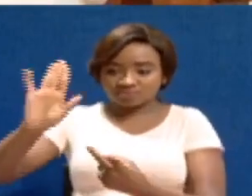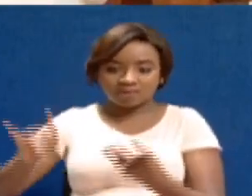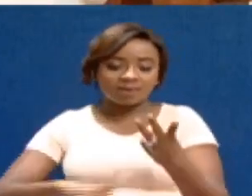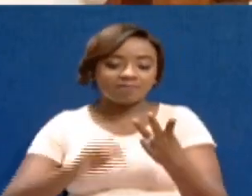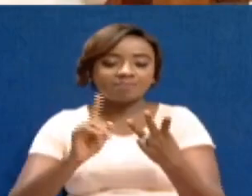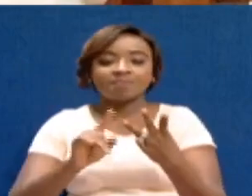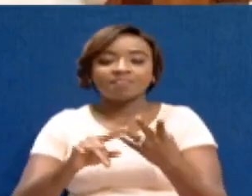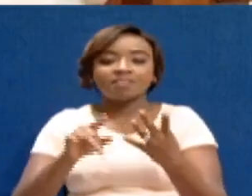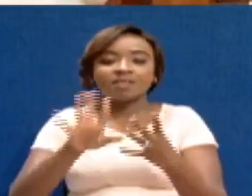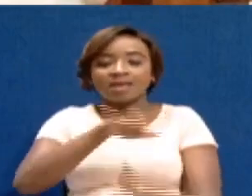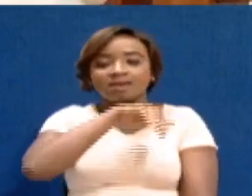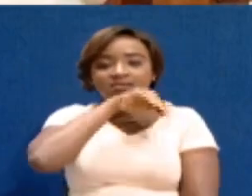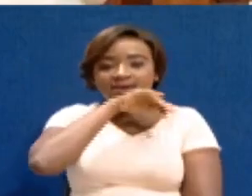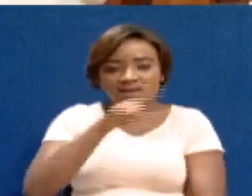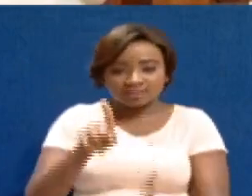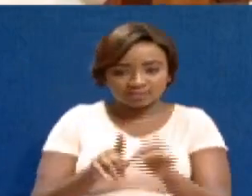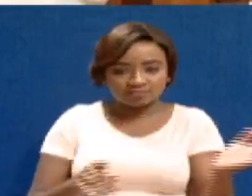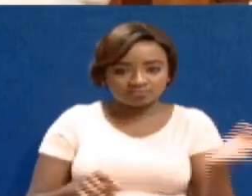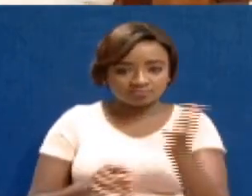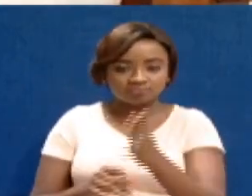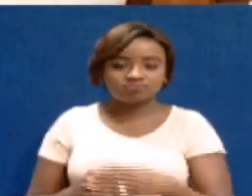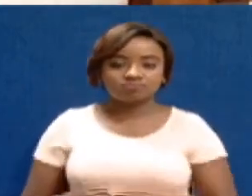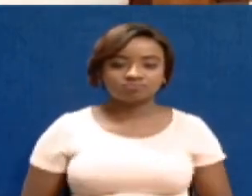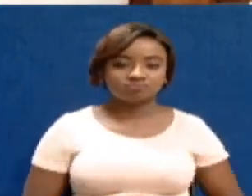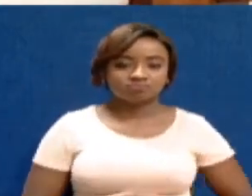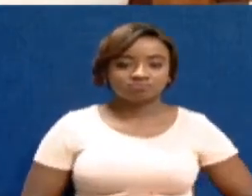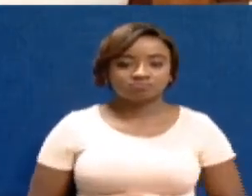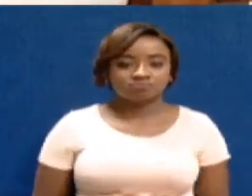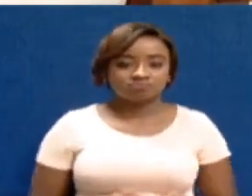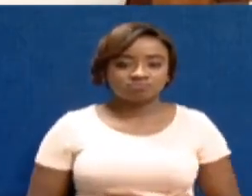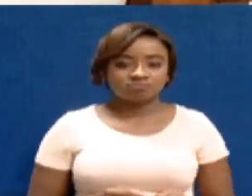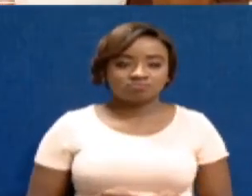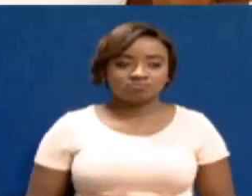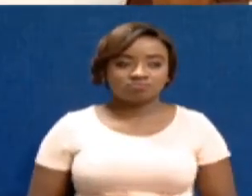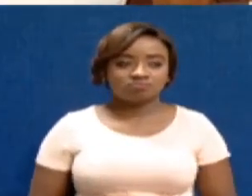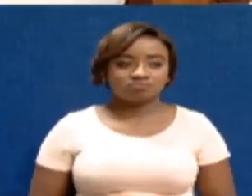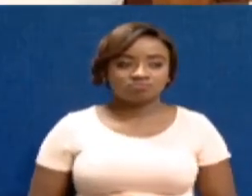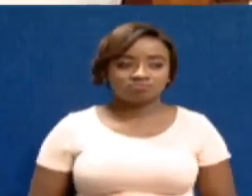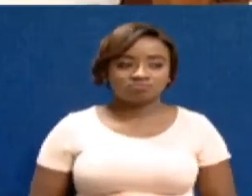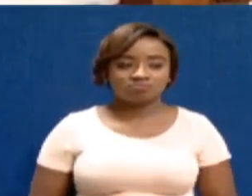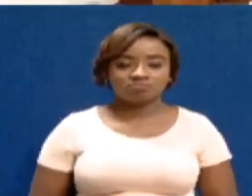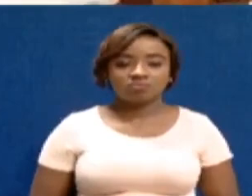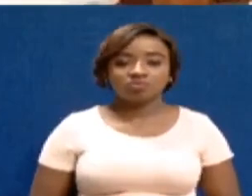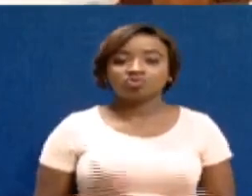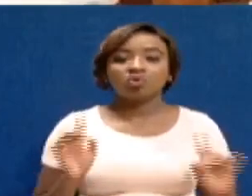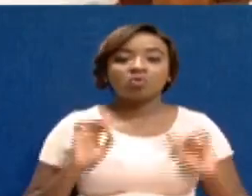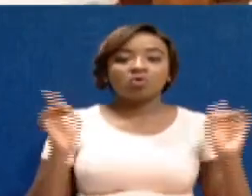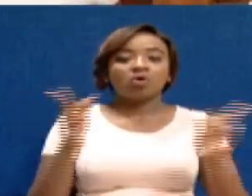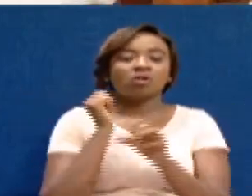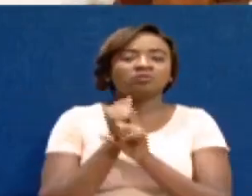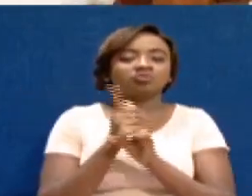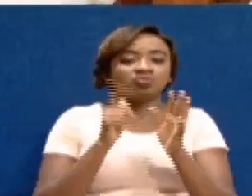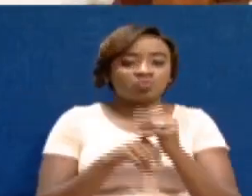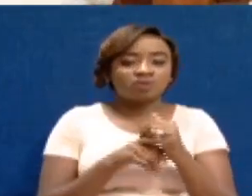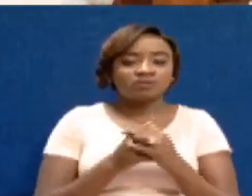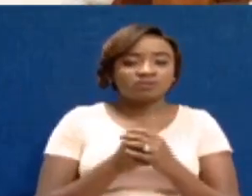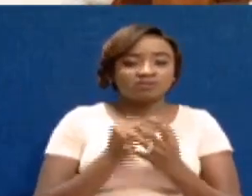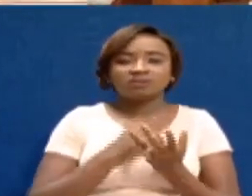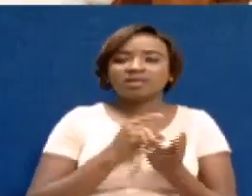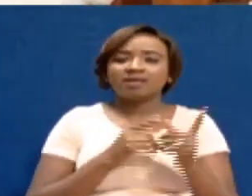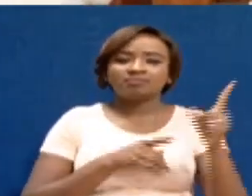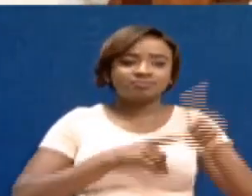of 2007. If we remember that. And then we fast-tracked it, and we needed to. Because even in